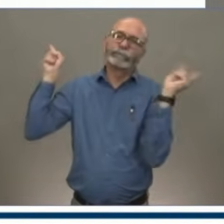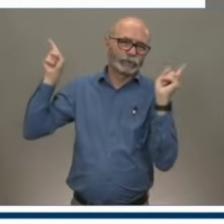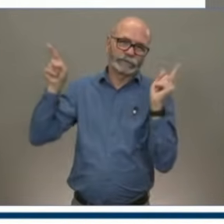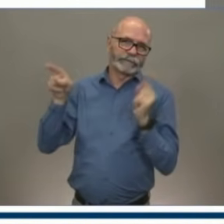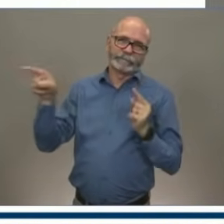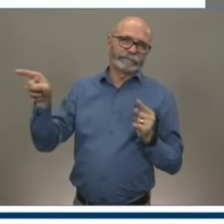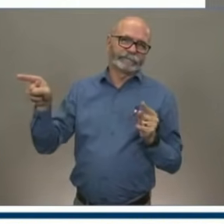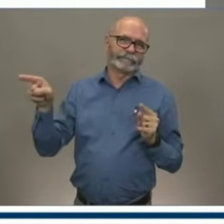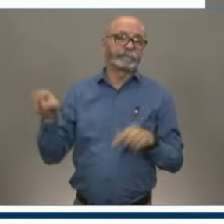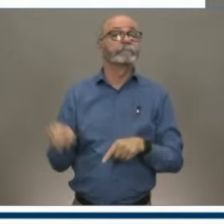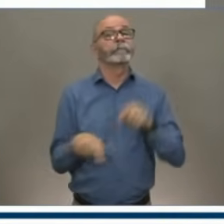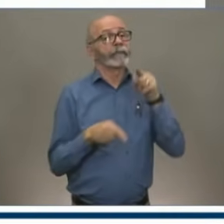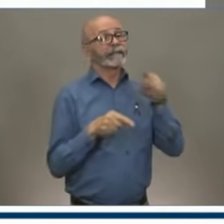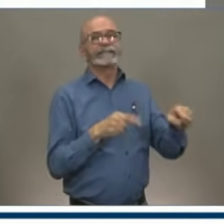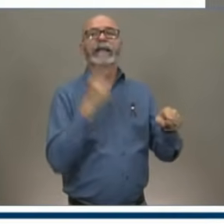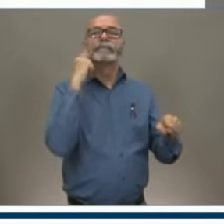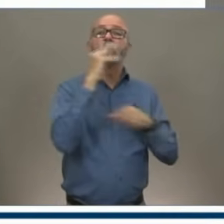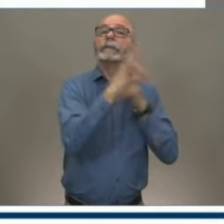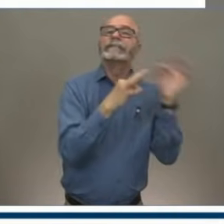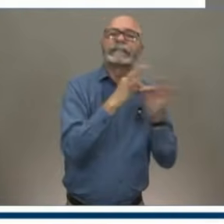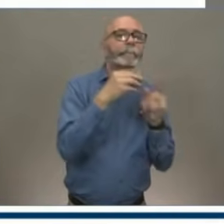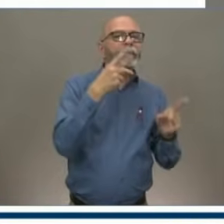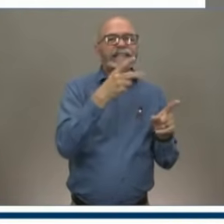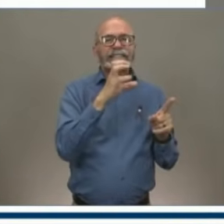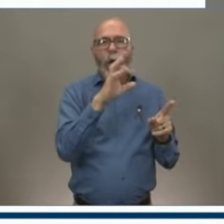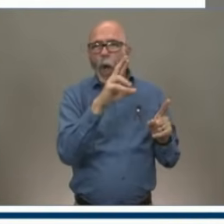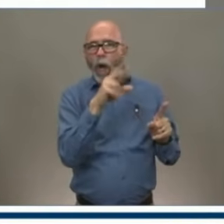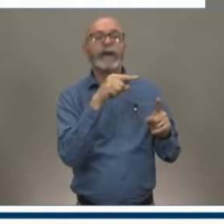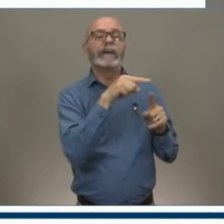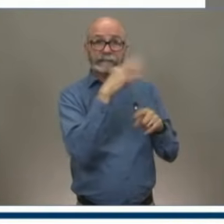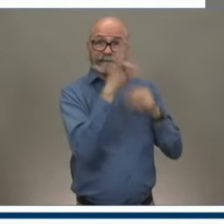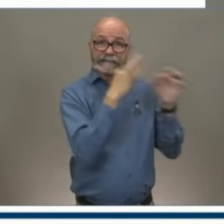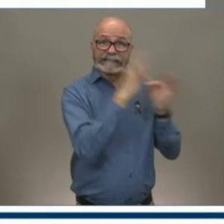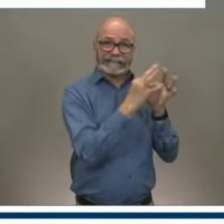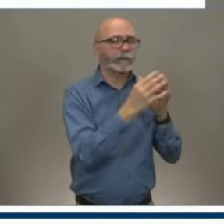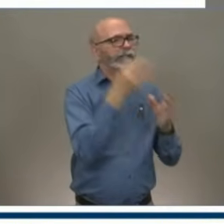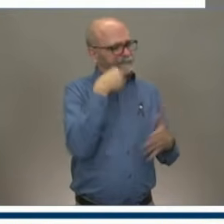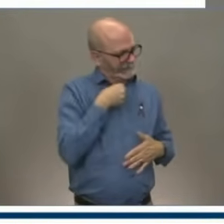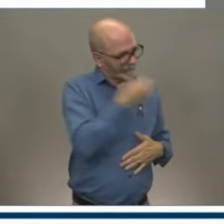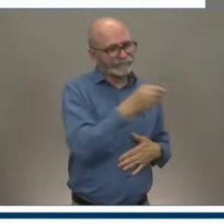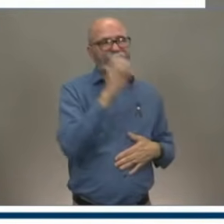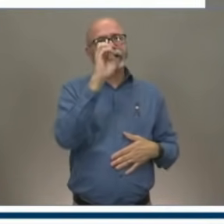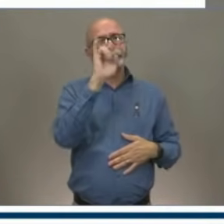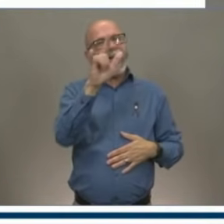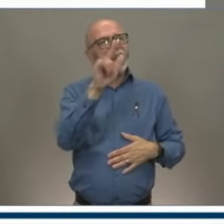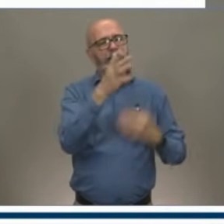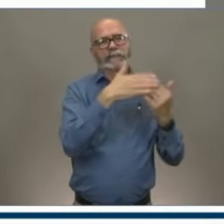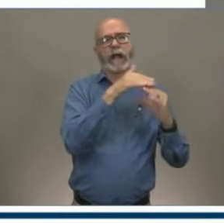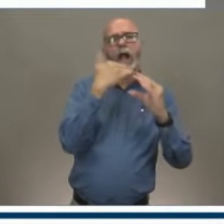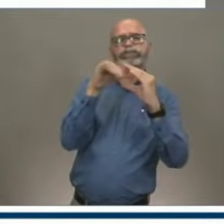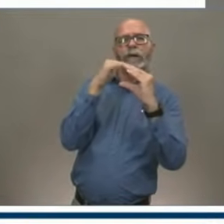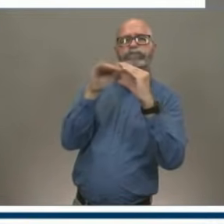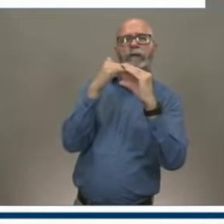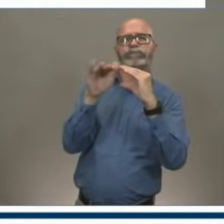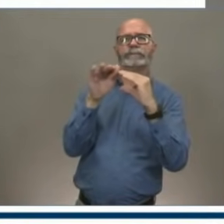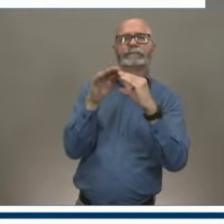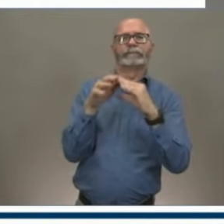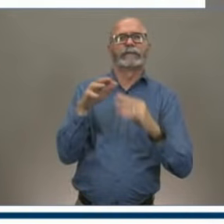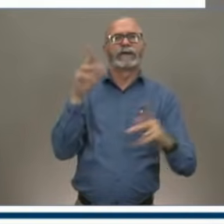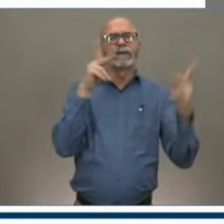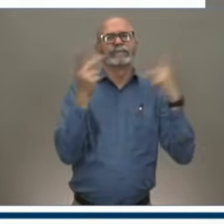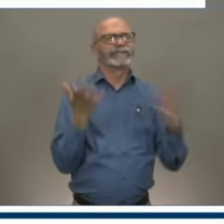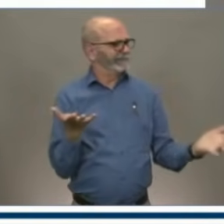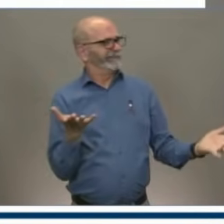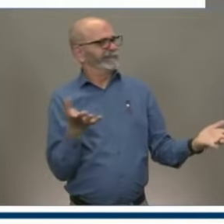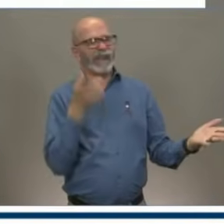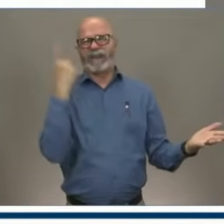fastest way to get your result is by giving your email. We're still seeing lots of people who aren't understanding that. It certainly makes our